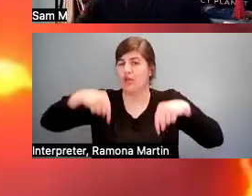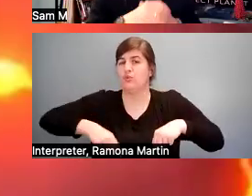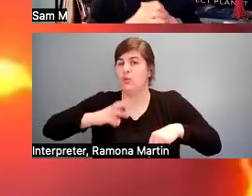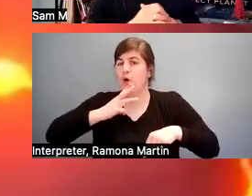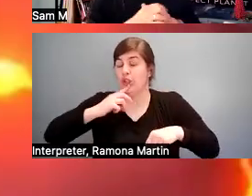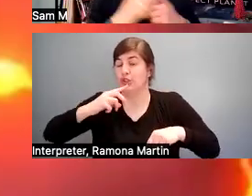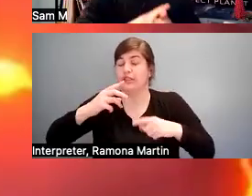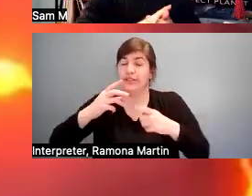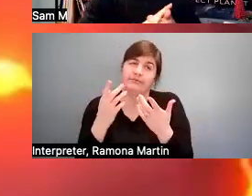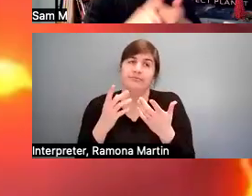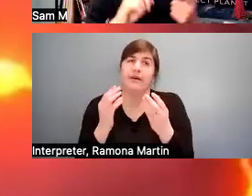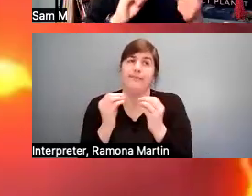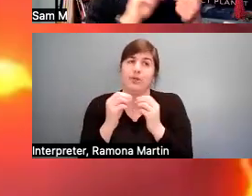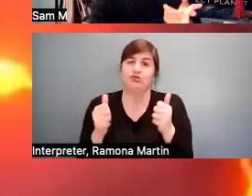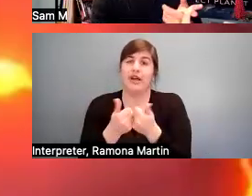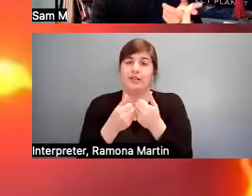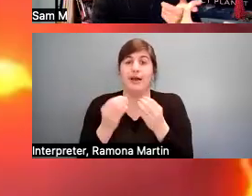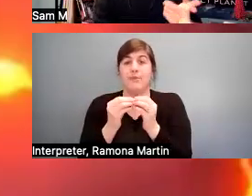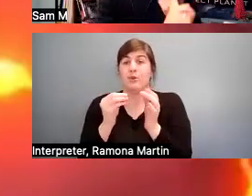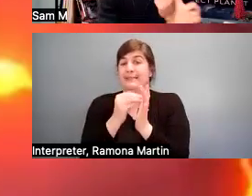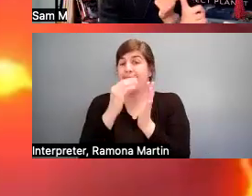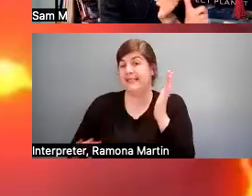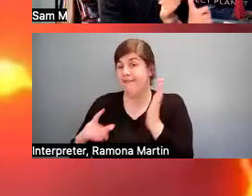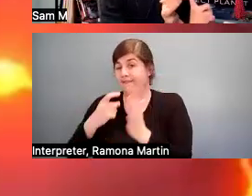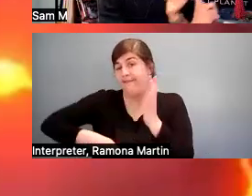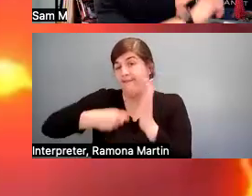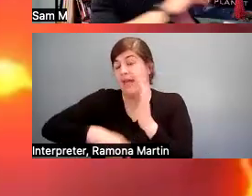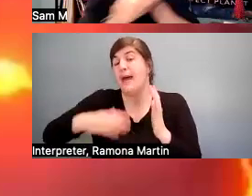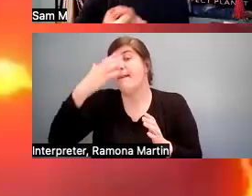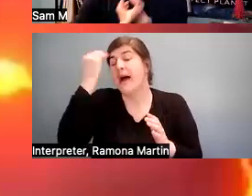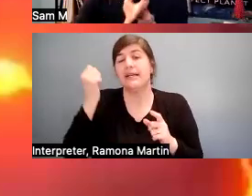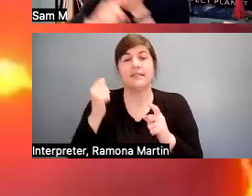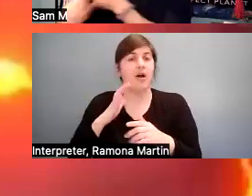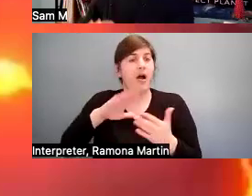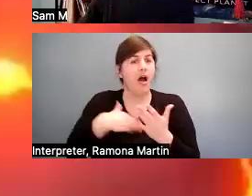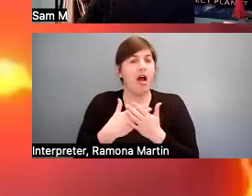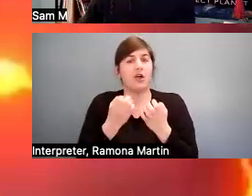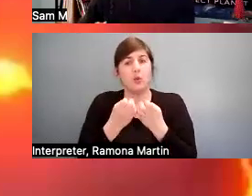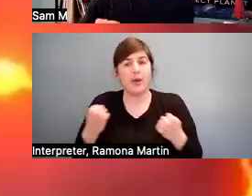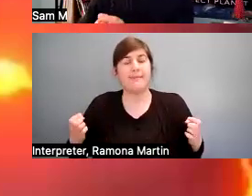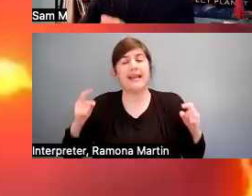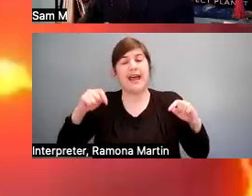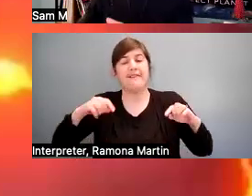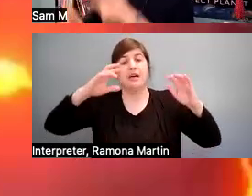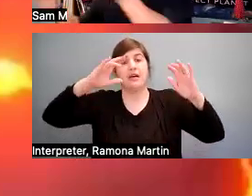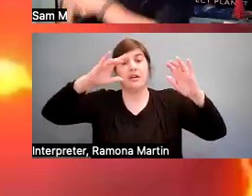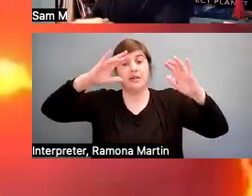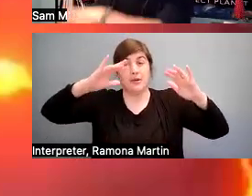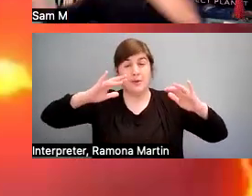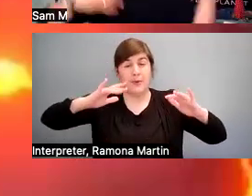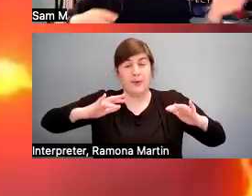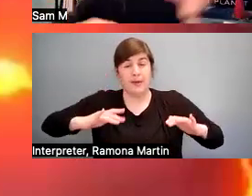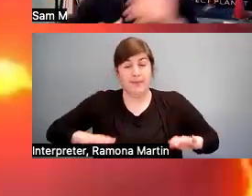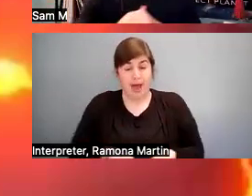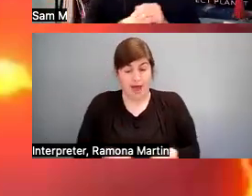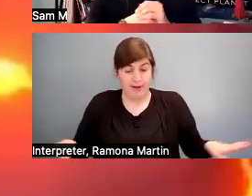that for start. It's a lot more challenging. It's a lot more expensive because you have to put all of that equipment down on the seafloor, and then you also have to get